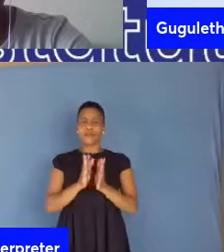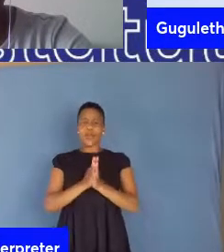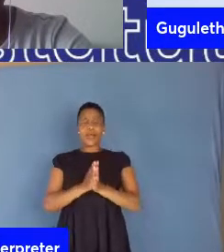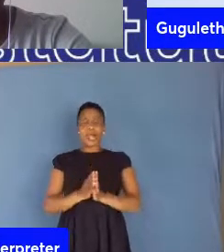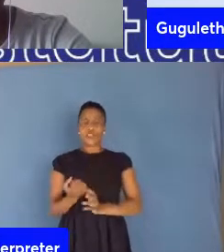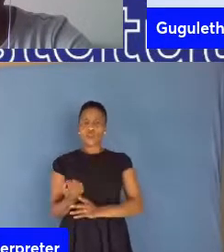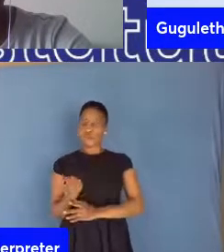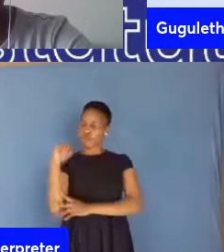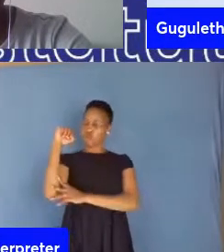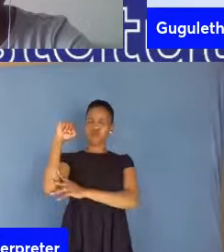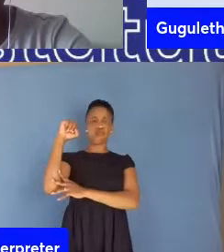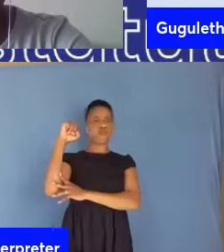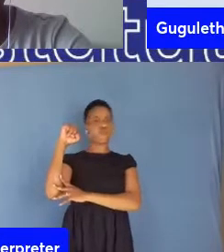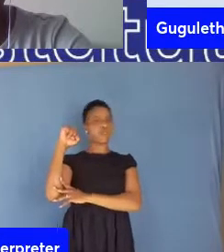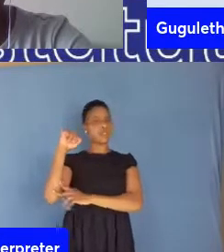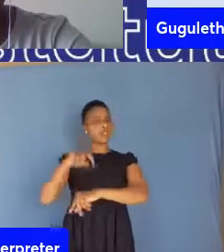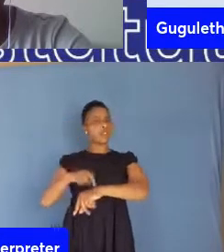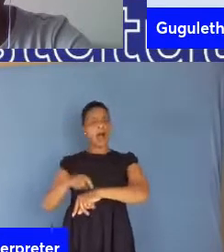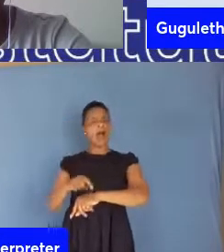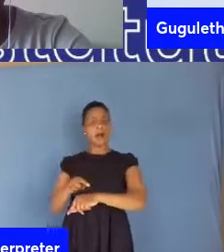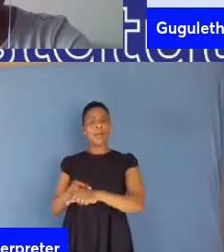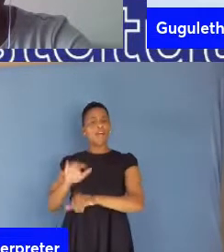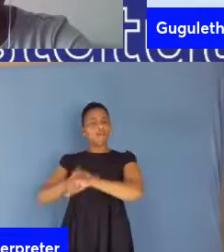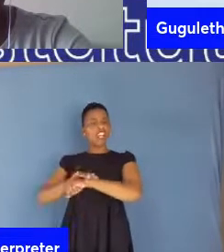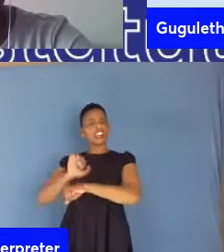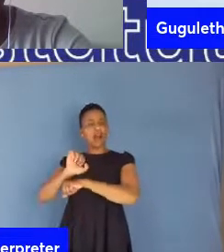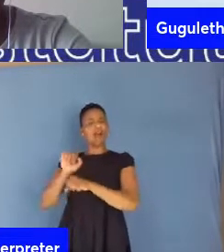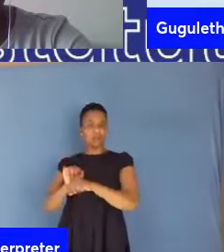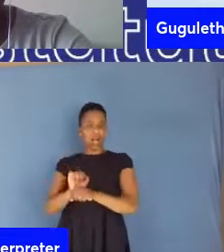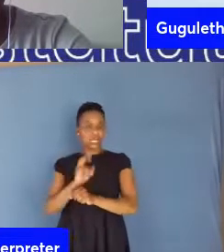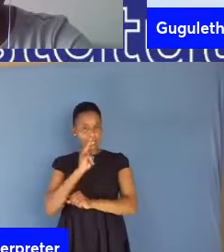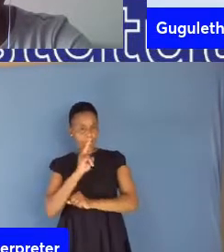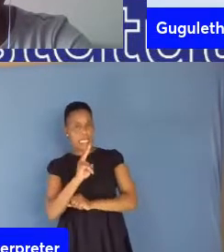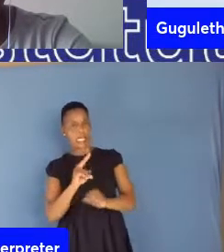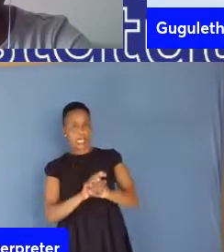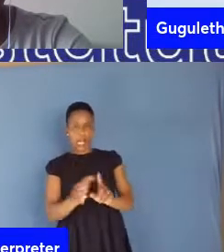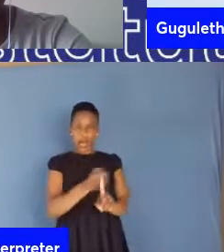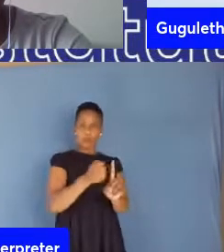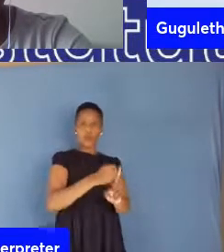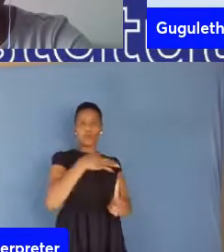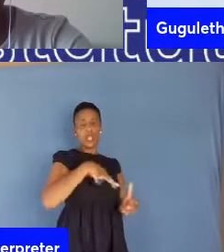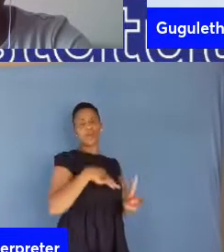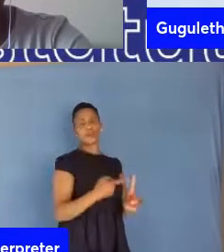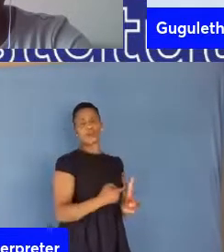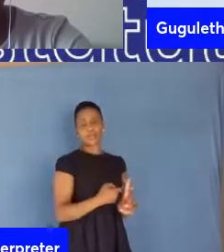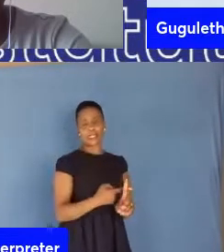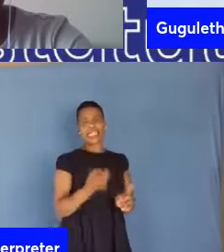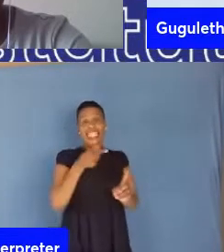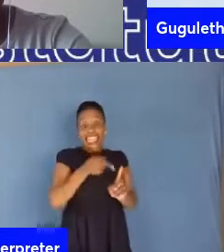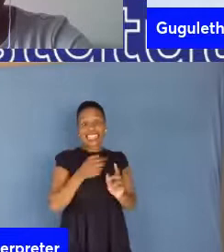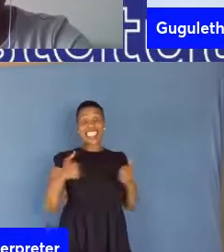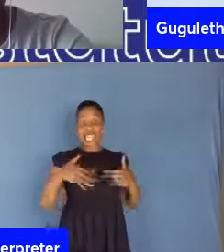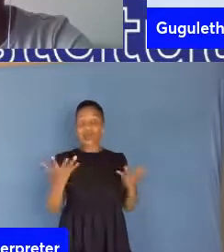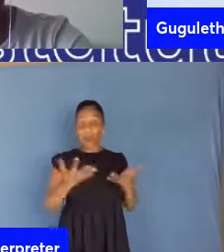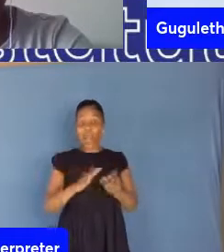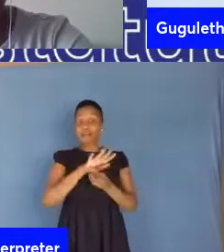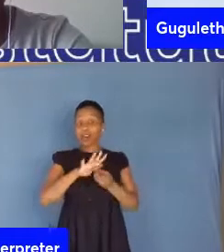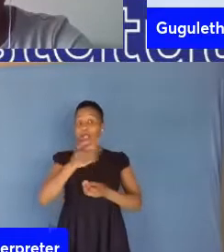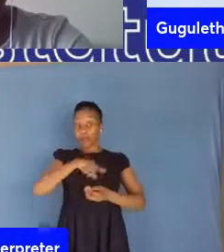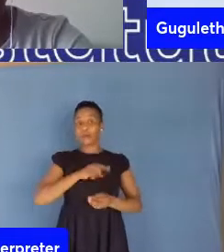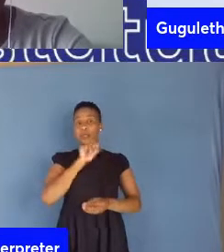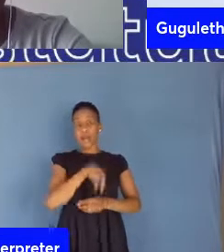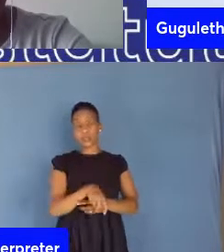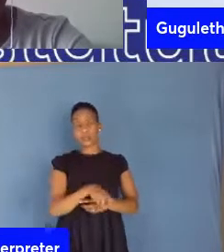when their friends are actually abusing girls. But that also has to happen in our own families. And we all know on this panel